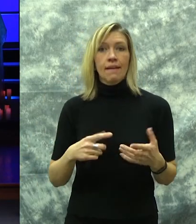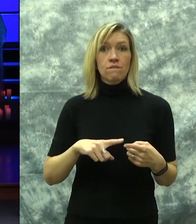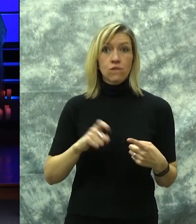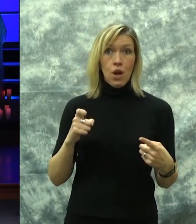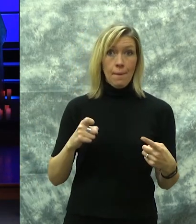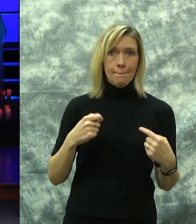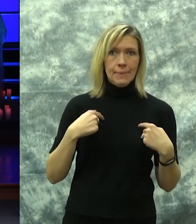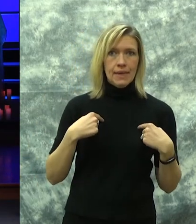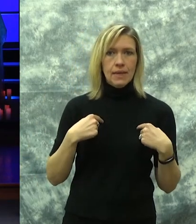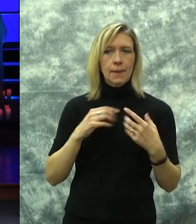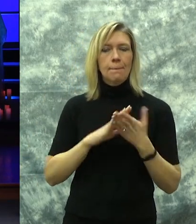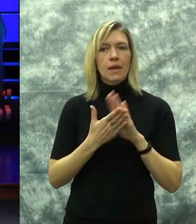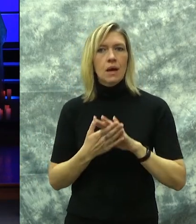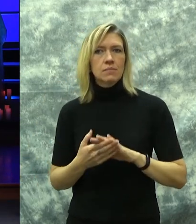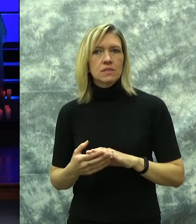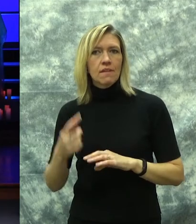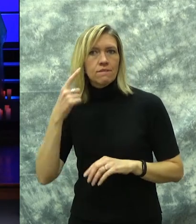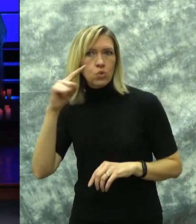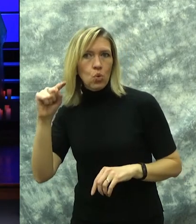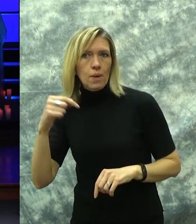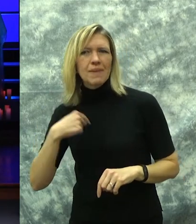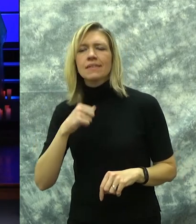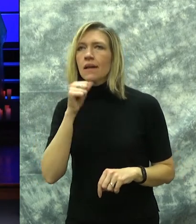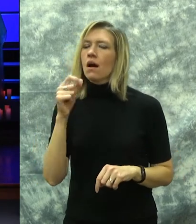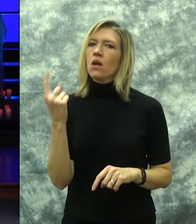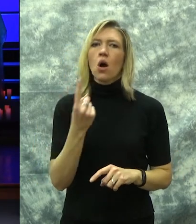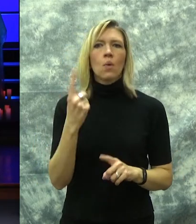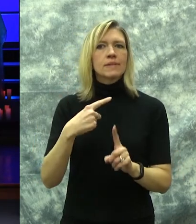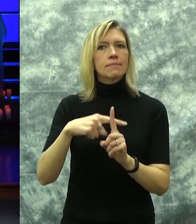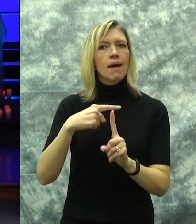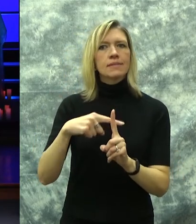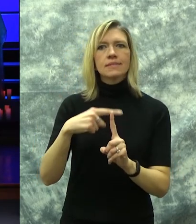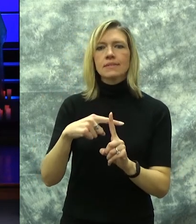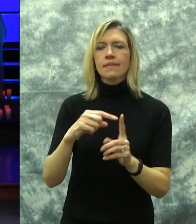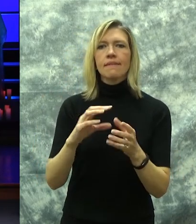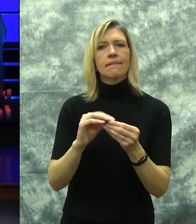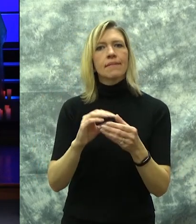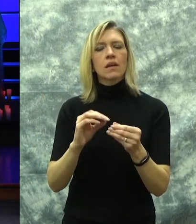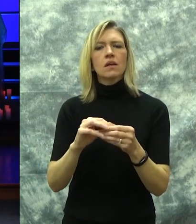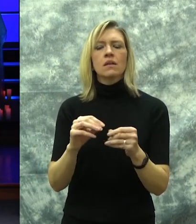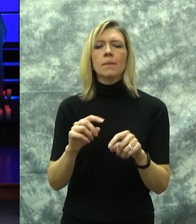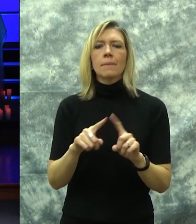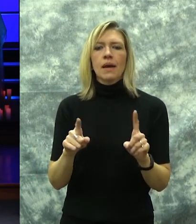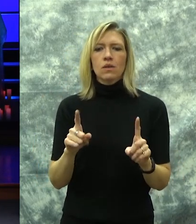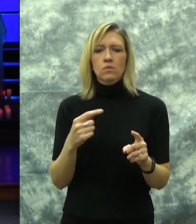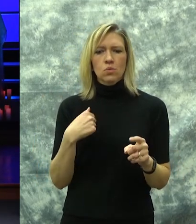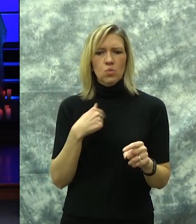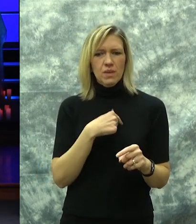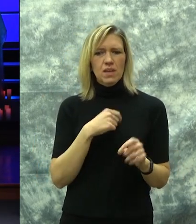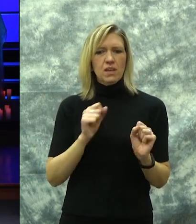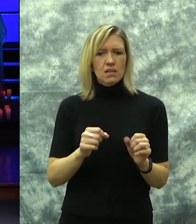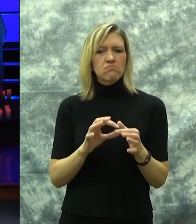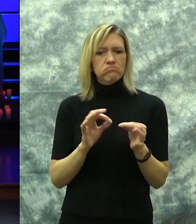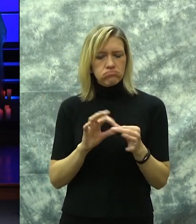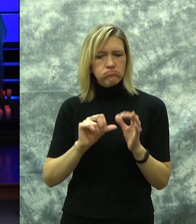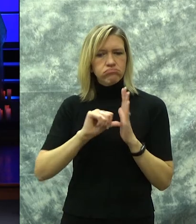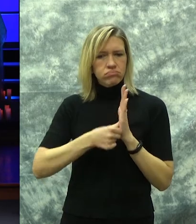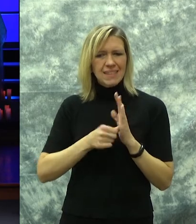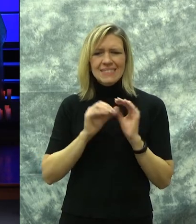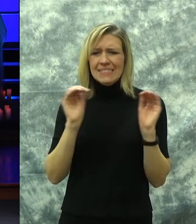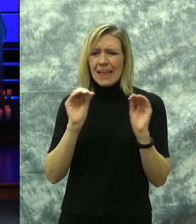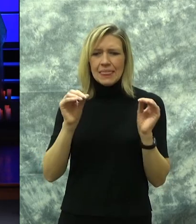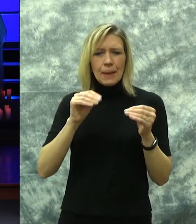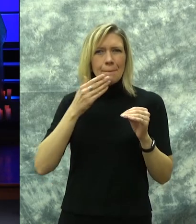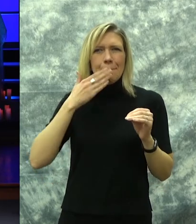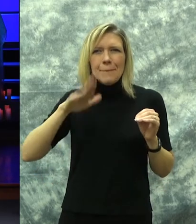most positive thing. Right. But can we say to ourselves, there's nothing bad in me. No. There's nothing wrong with me. And so when grief comes